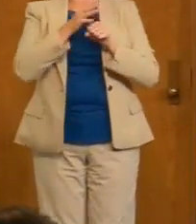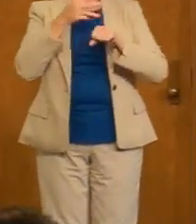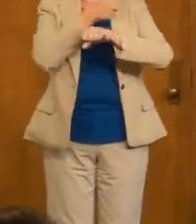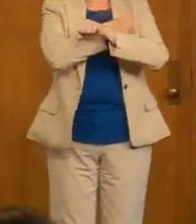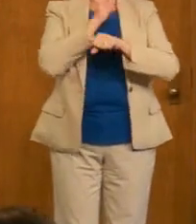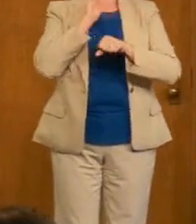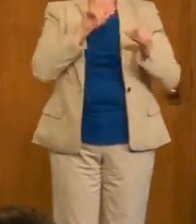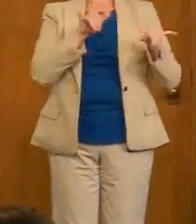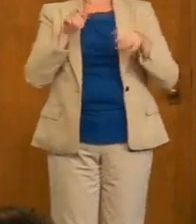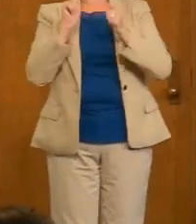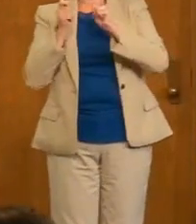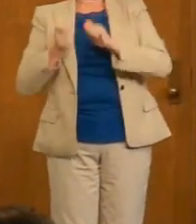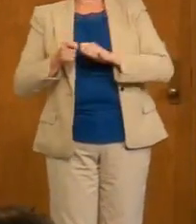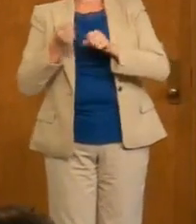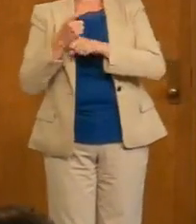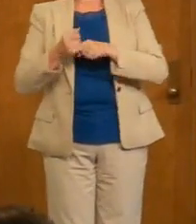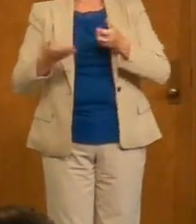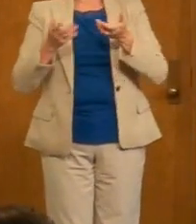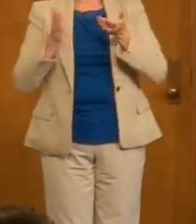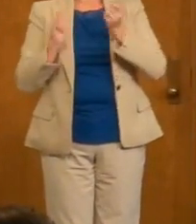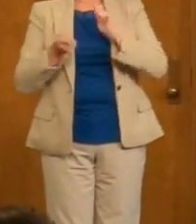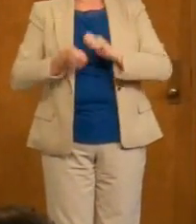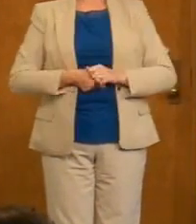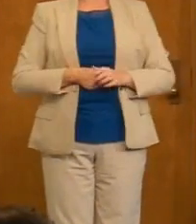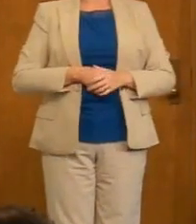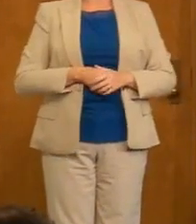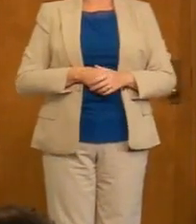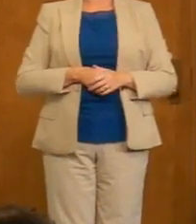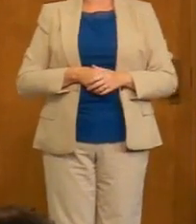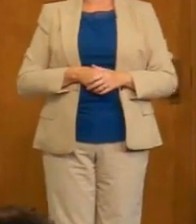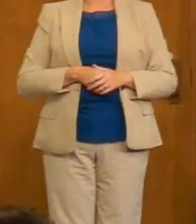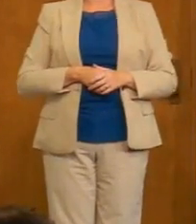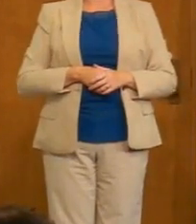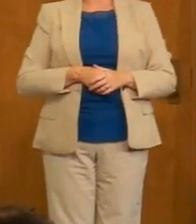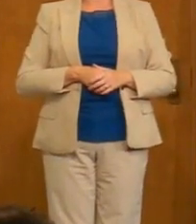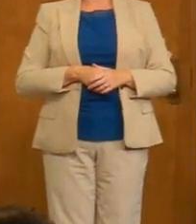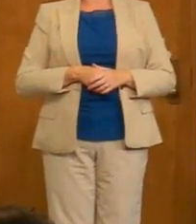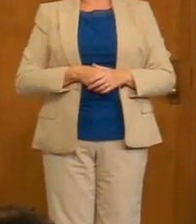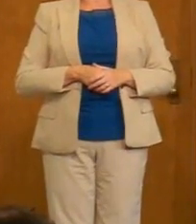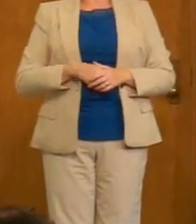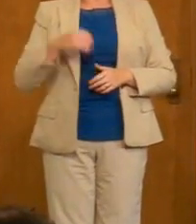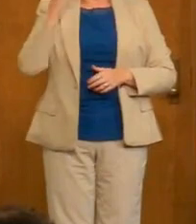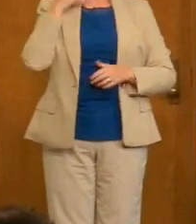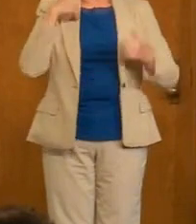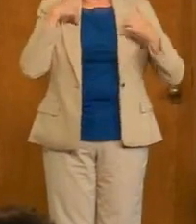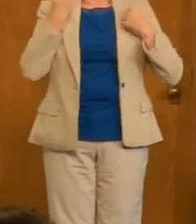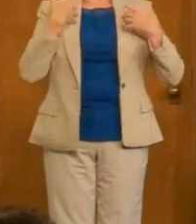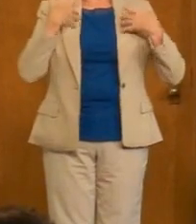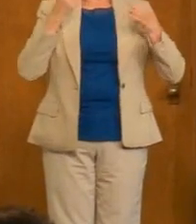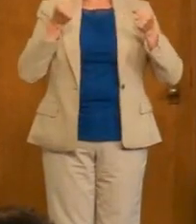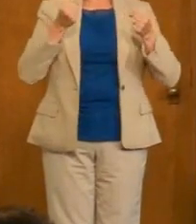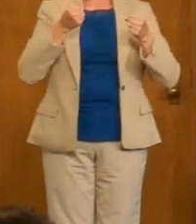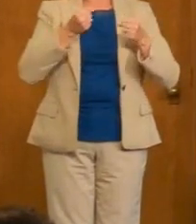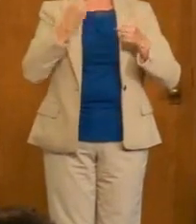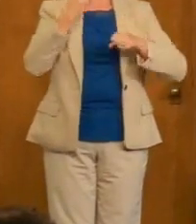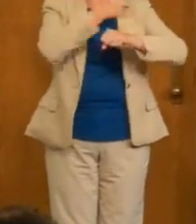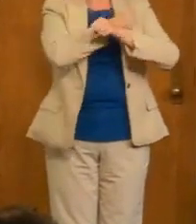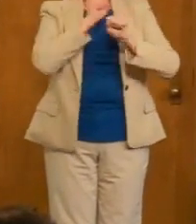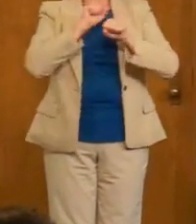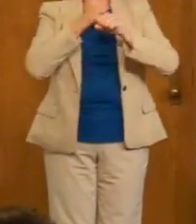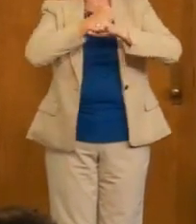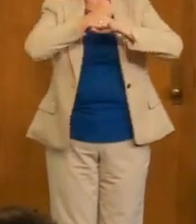that will be in place. The emergency order obviously is lifted, and what we put out today was just some high-level guidance